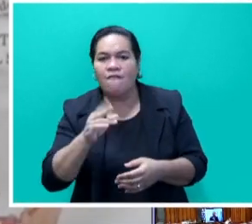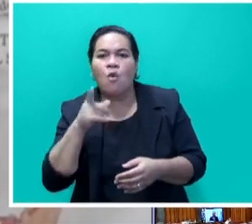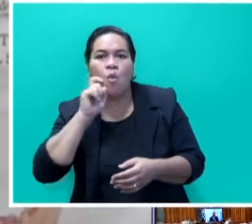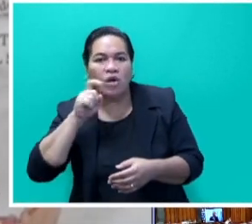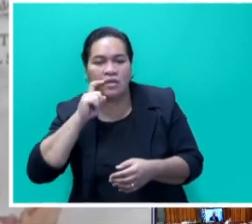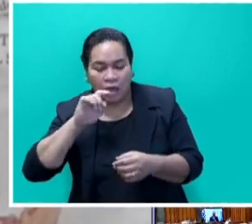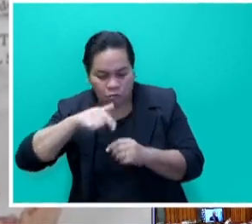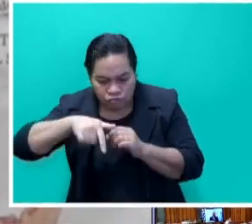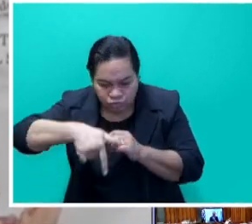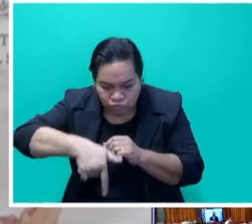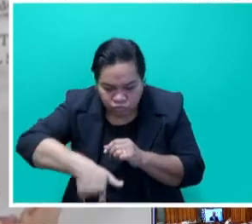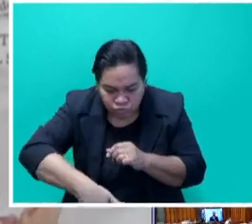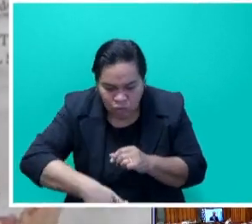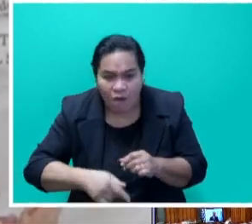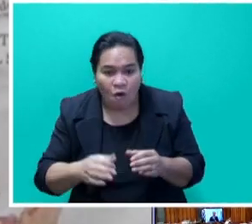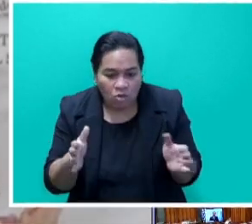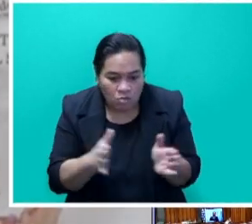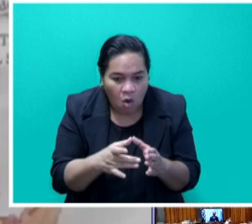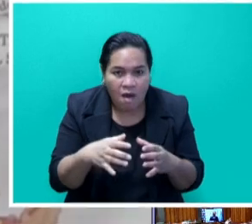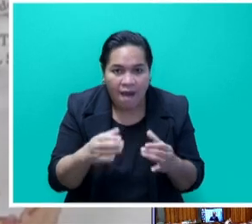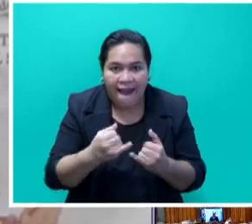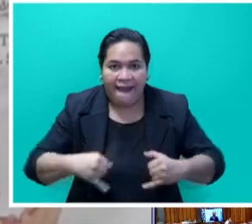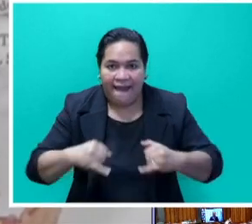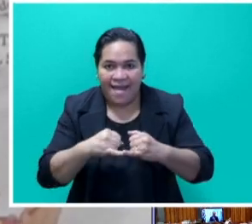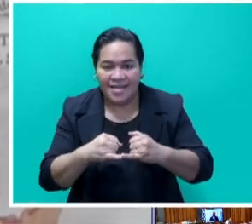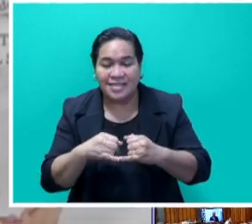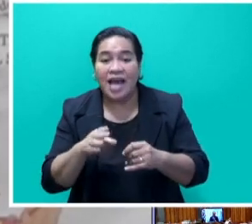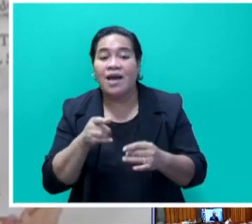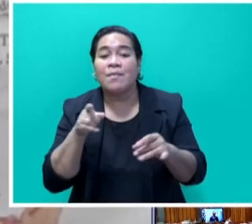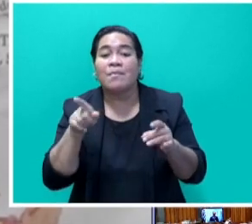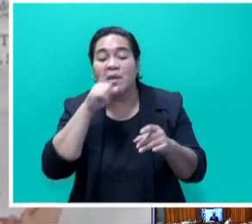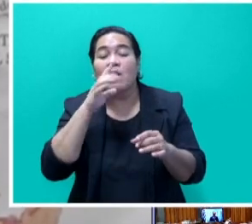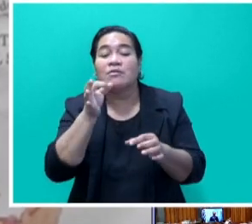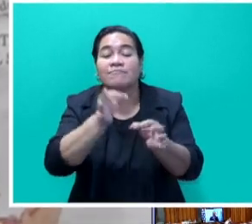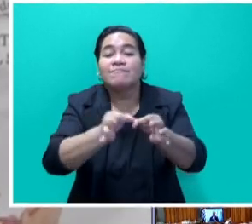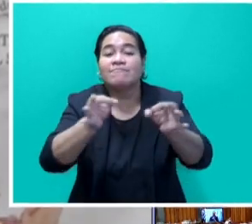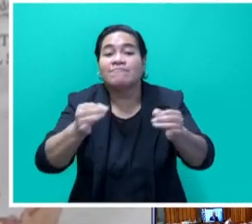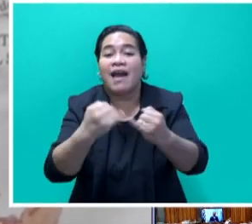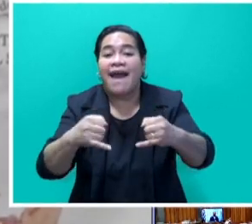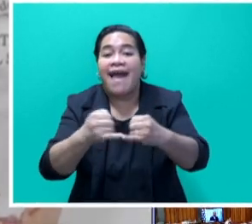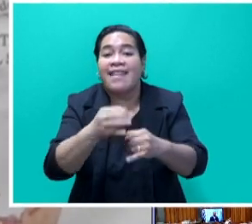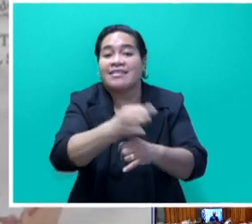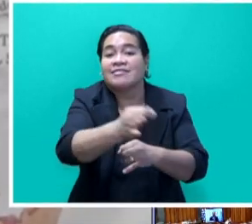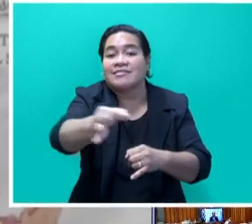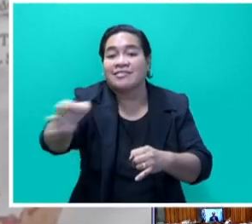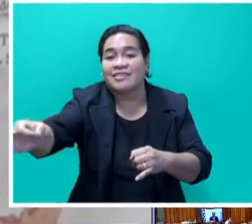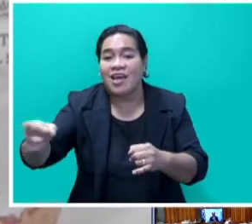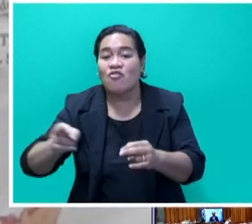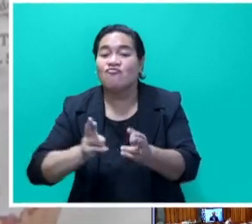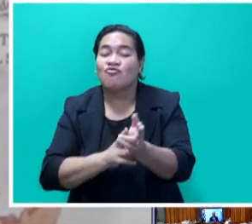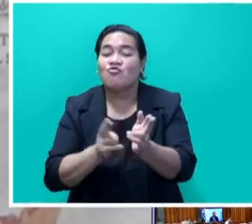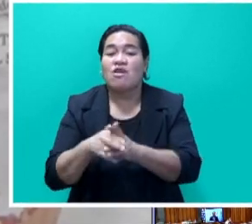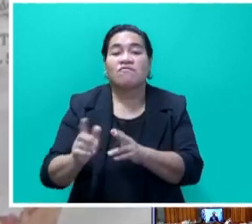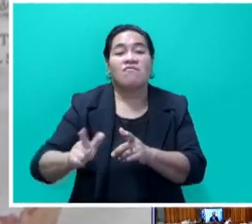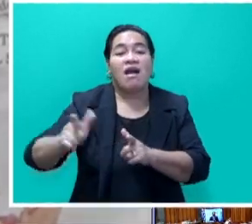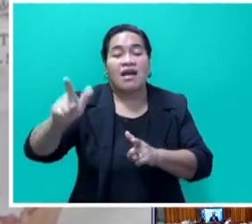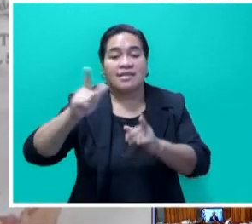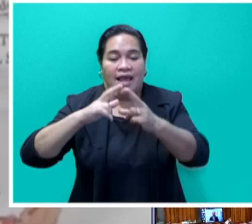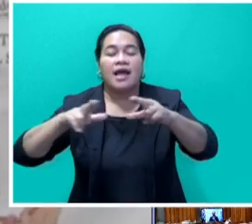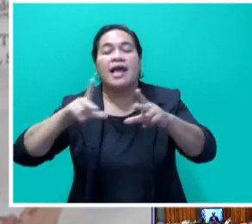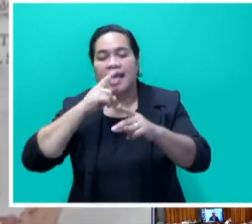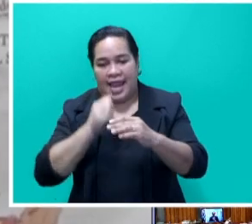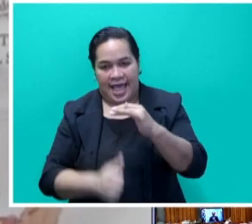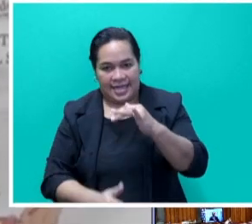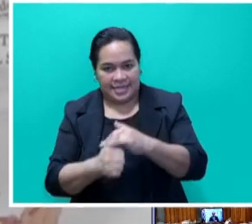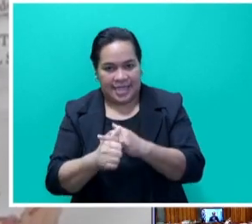for large and small islands. Through this, Fijians in the maritime and remote drought-stricken rural communities in the large islands get access